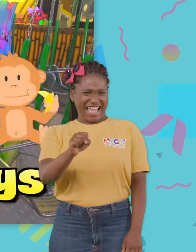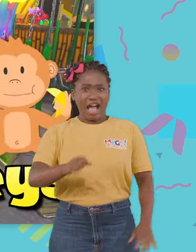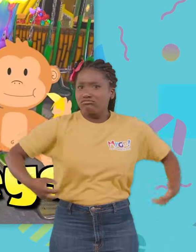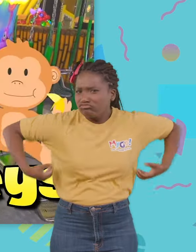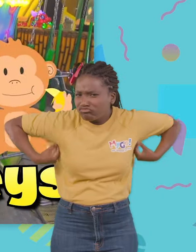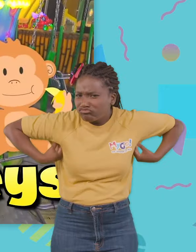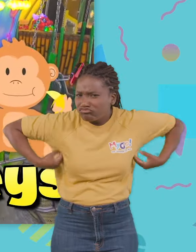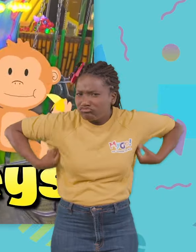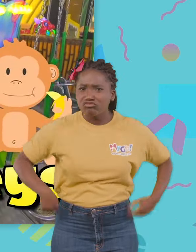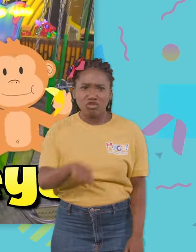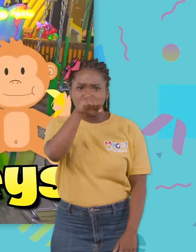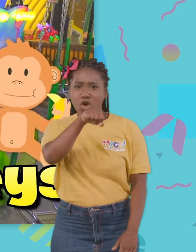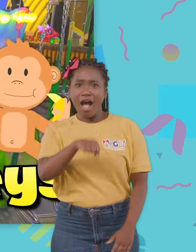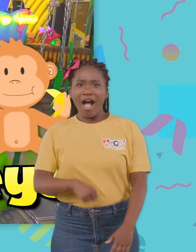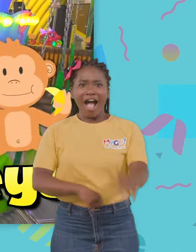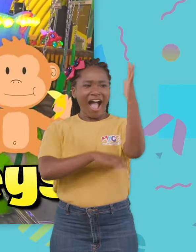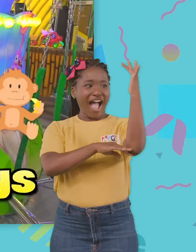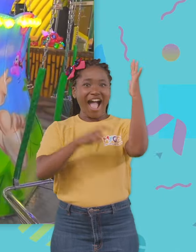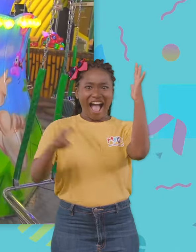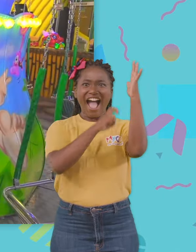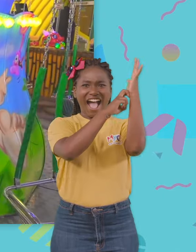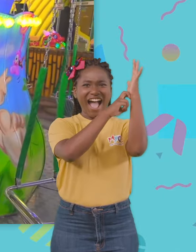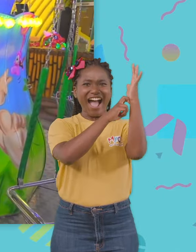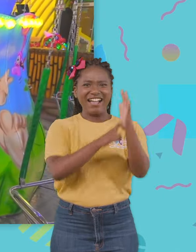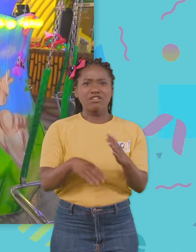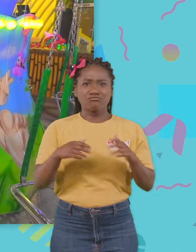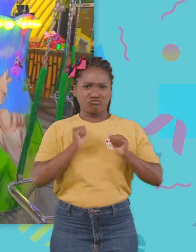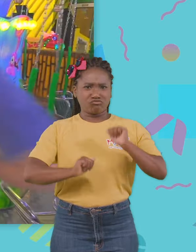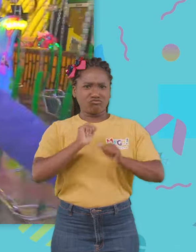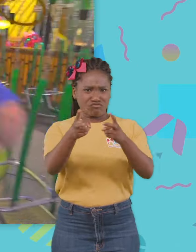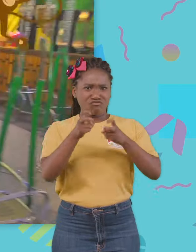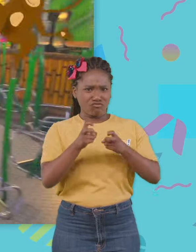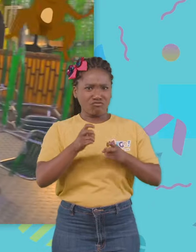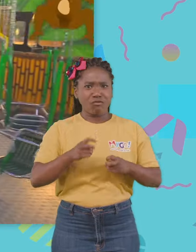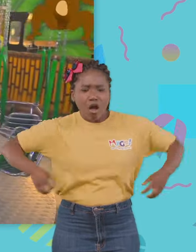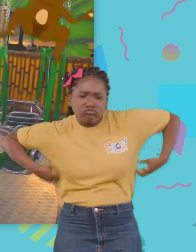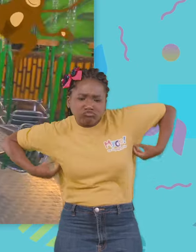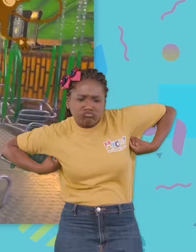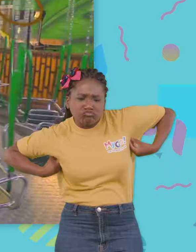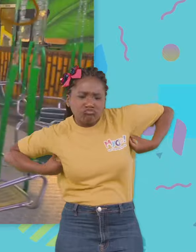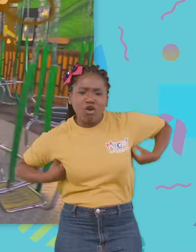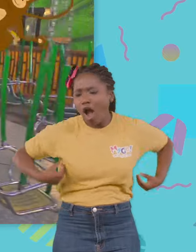Yeah! Monkeys love to swing on trees. Let's act like monkeys.